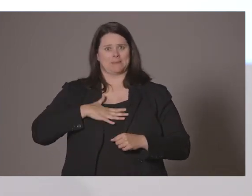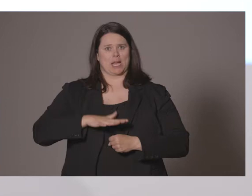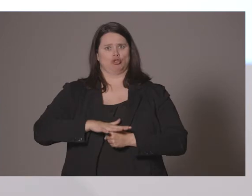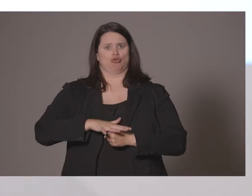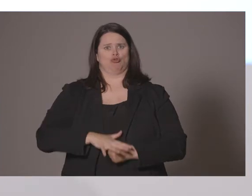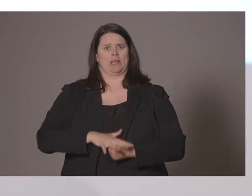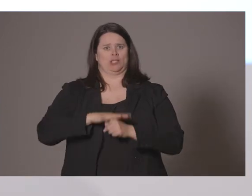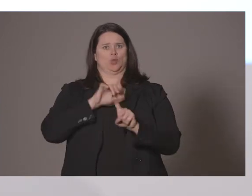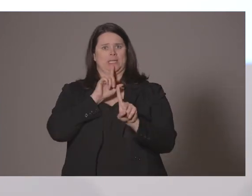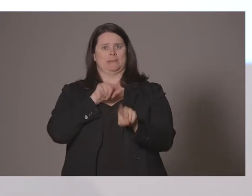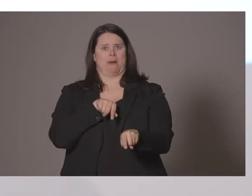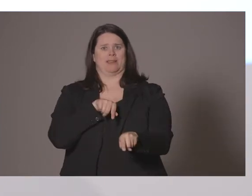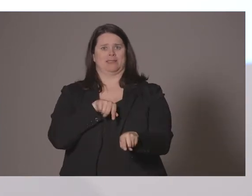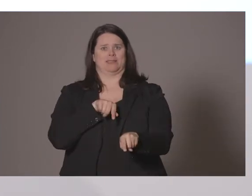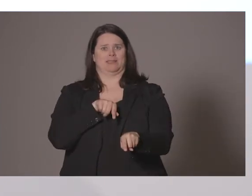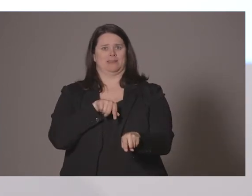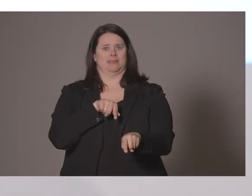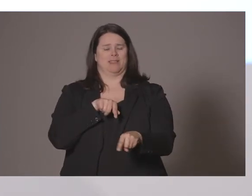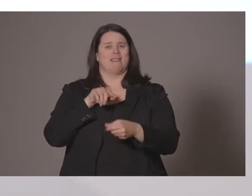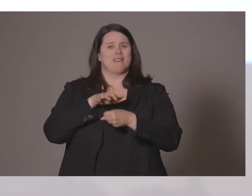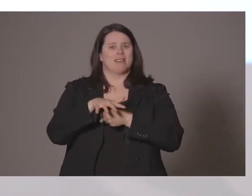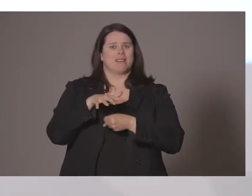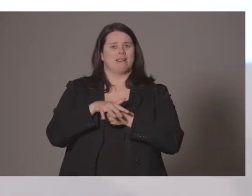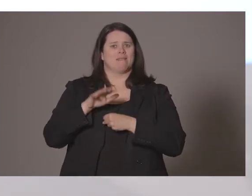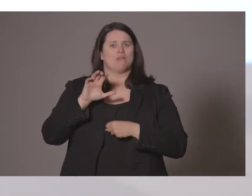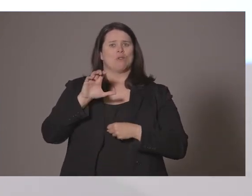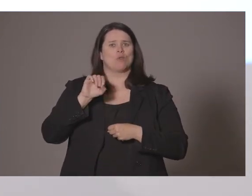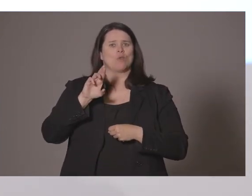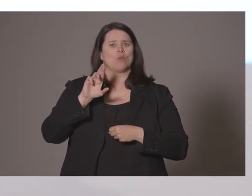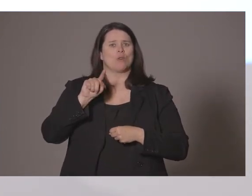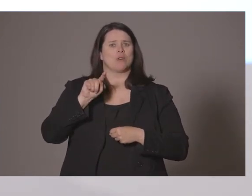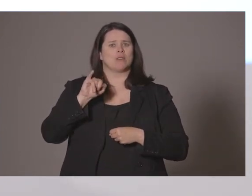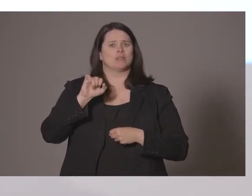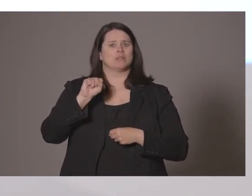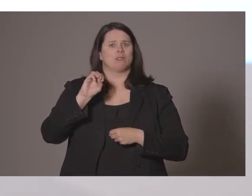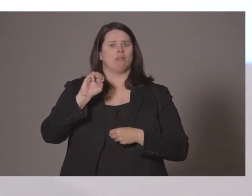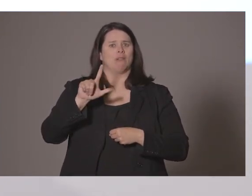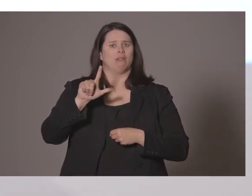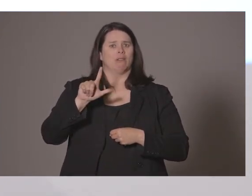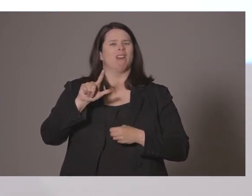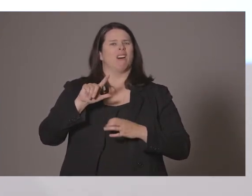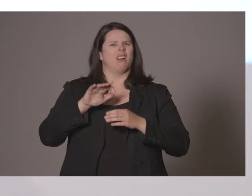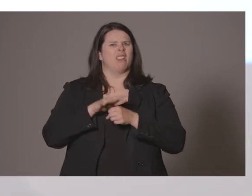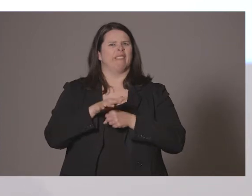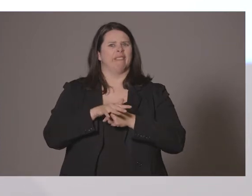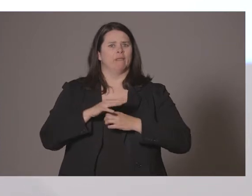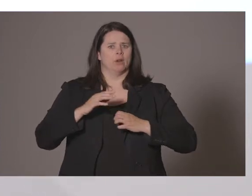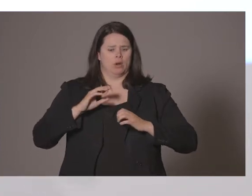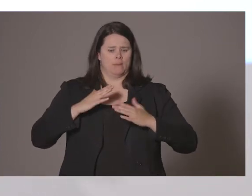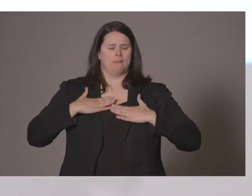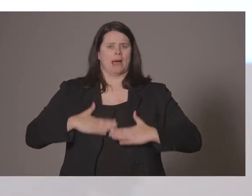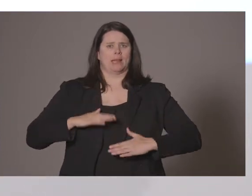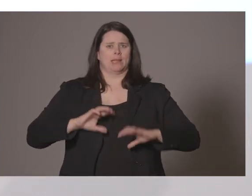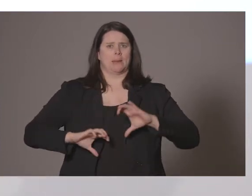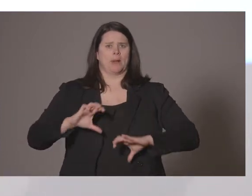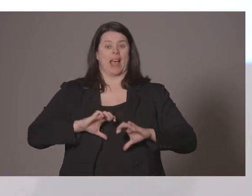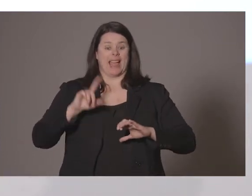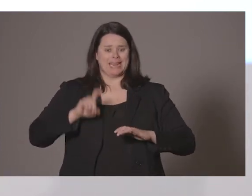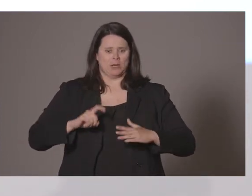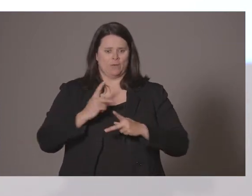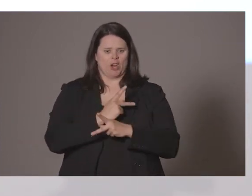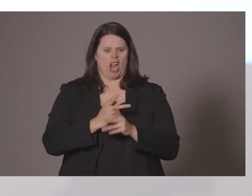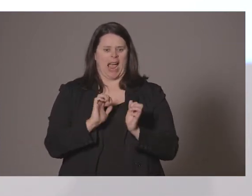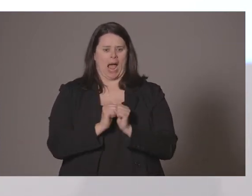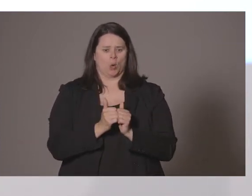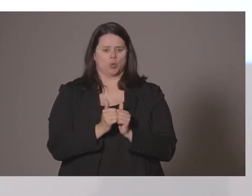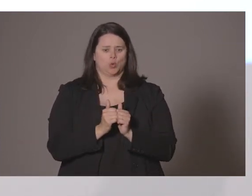that there's enough cortisol, that there's enough stress hormones surging through my body, that my body needs a way to discharge it